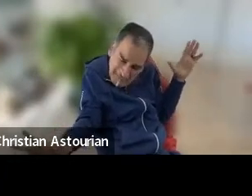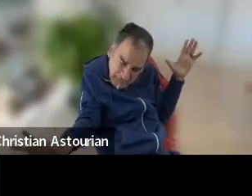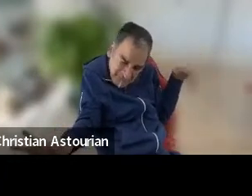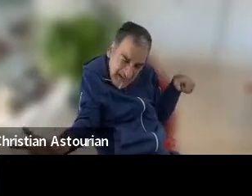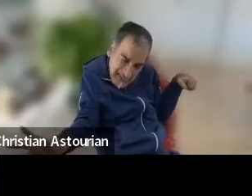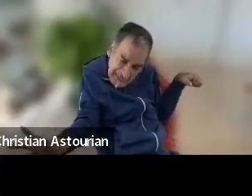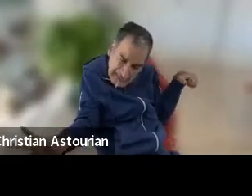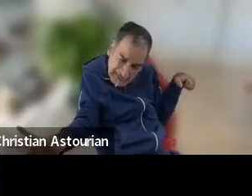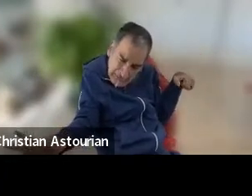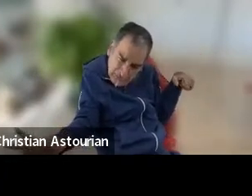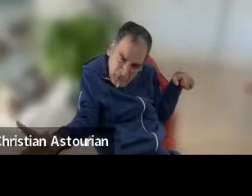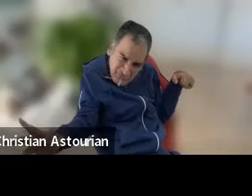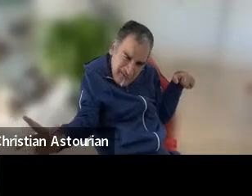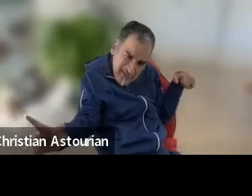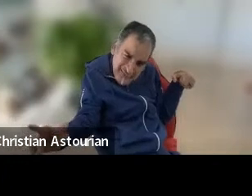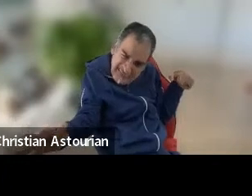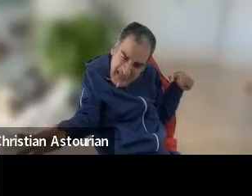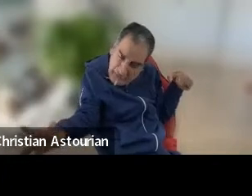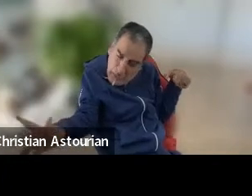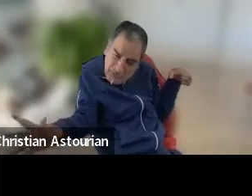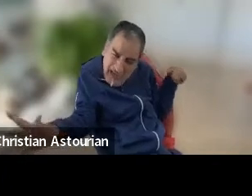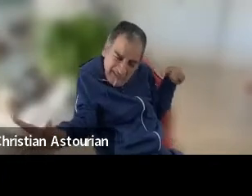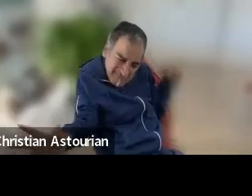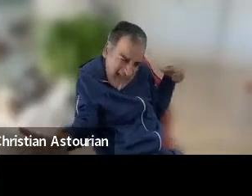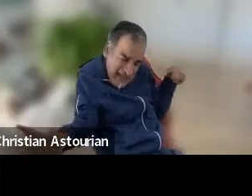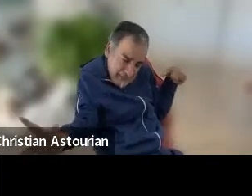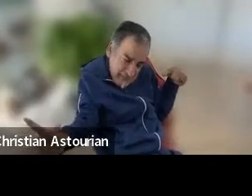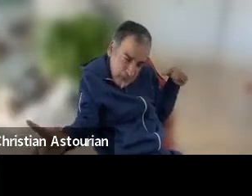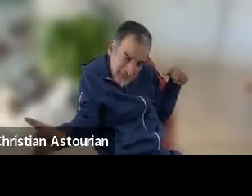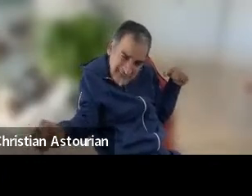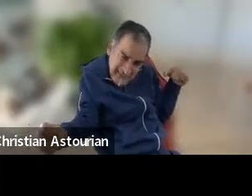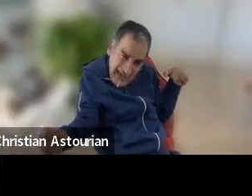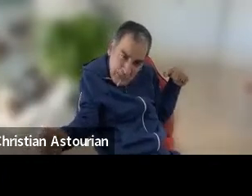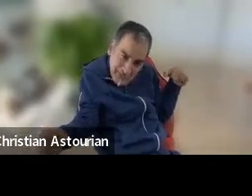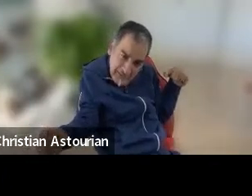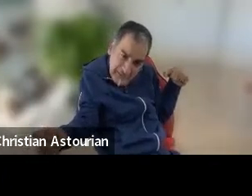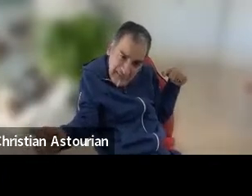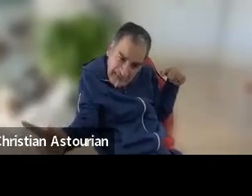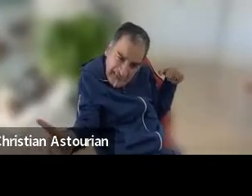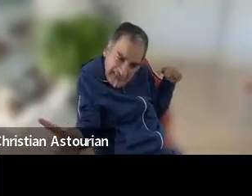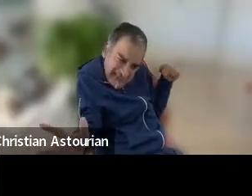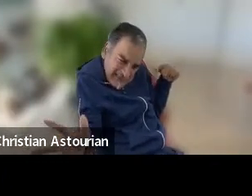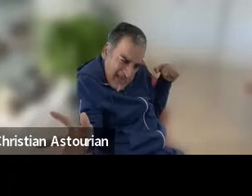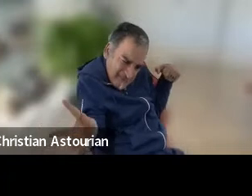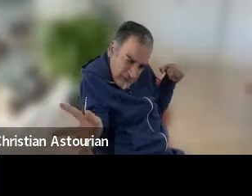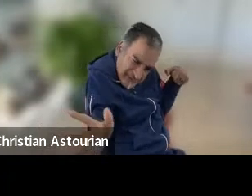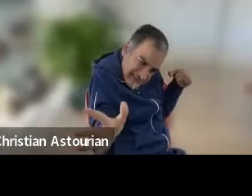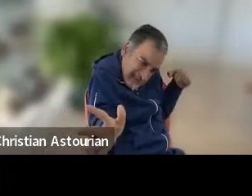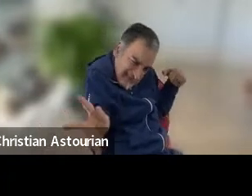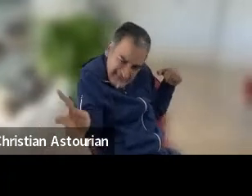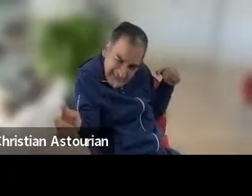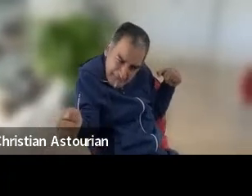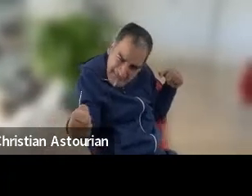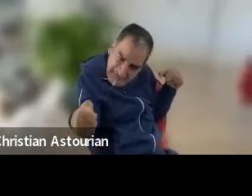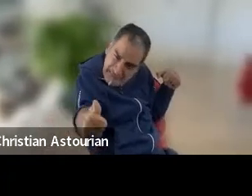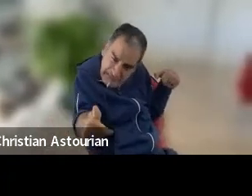a bit of a survey that we have done within our diversity